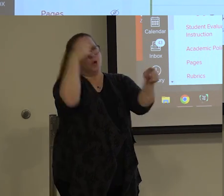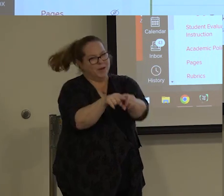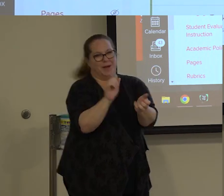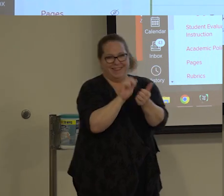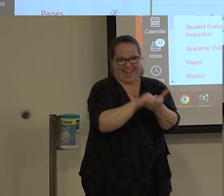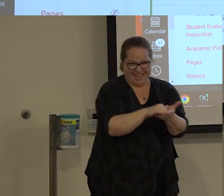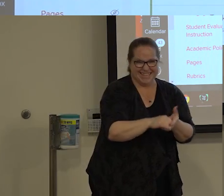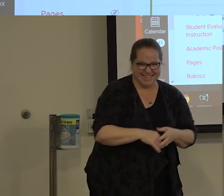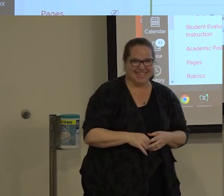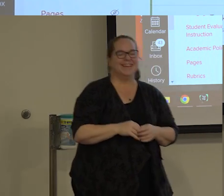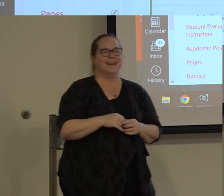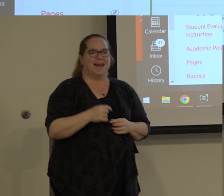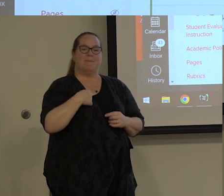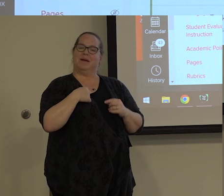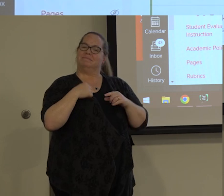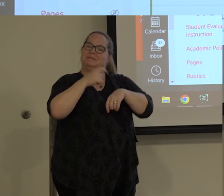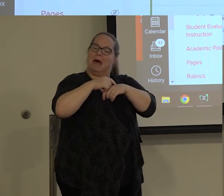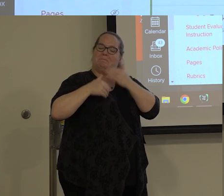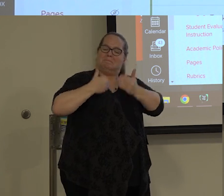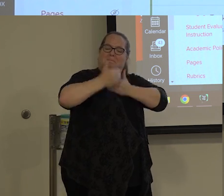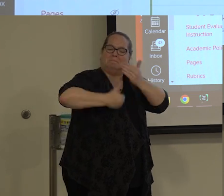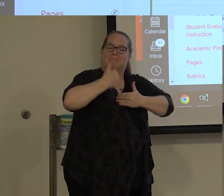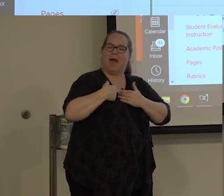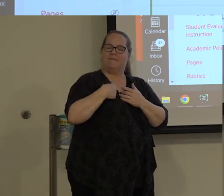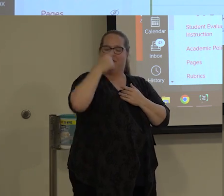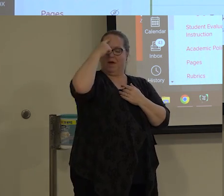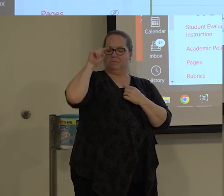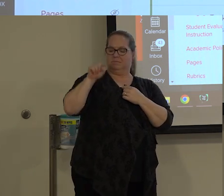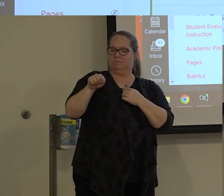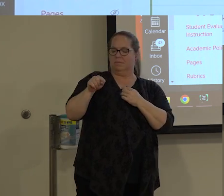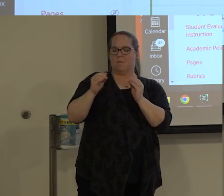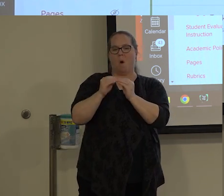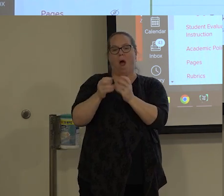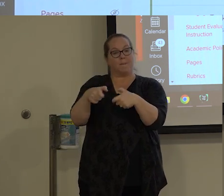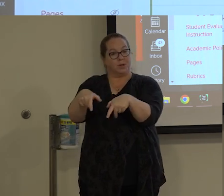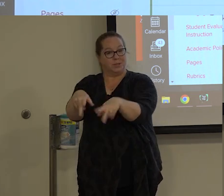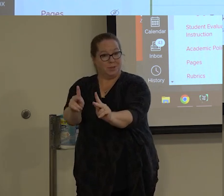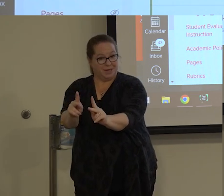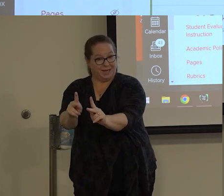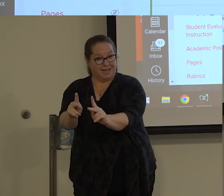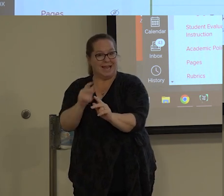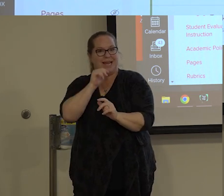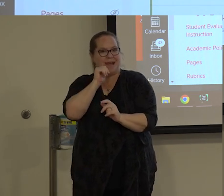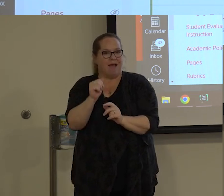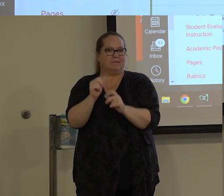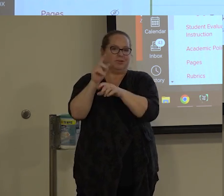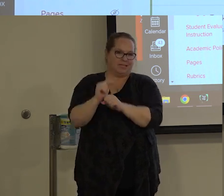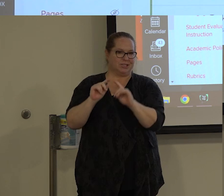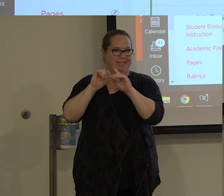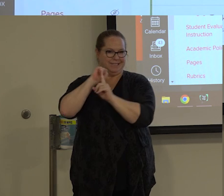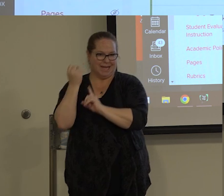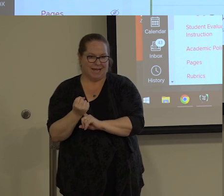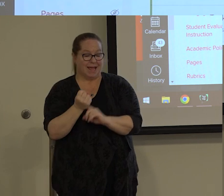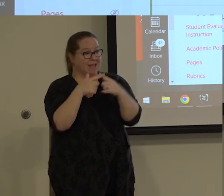since that time, I've come to look at the asynchronous mode rather as an opportunity to teach in a non-ideal setting. And as language